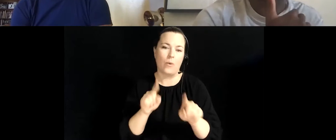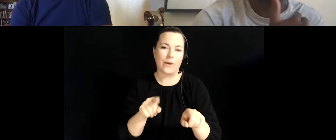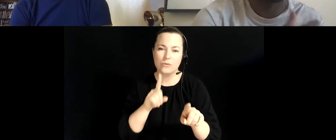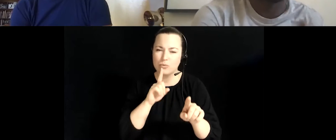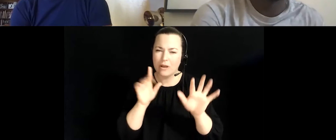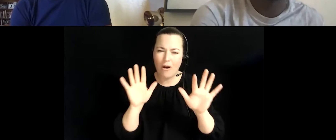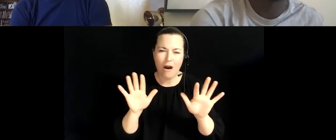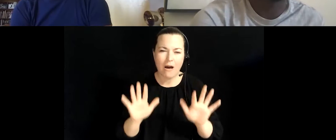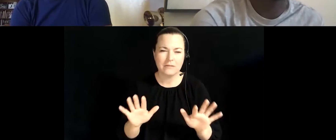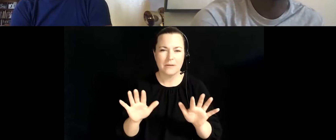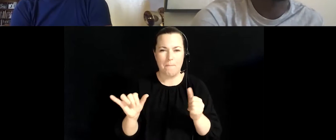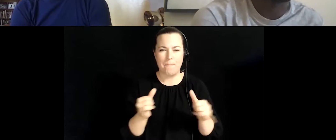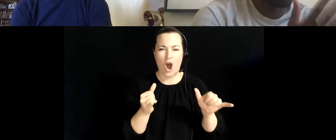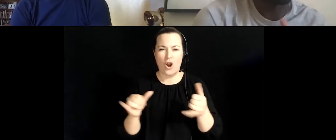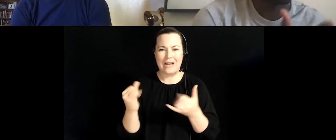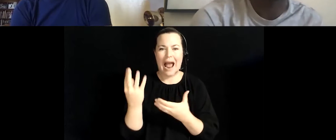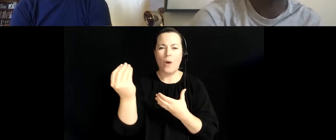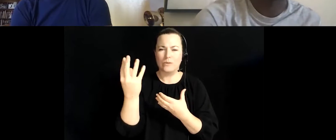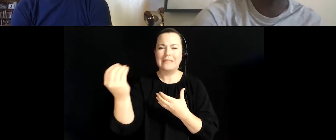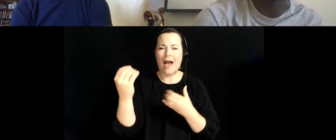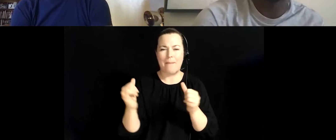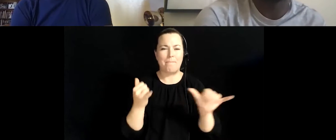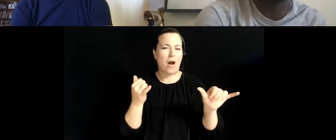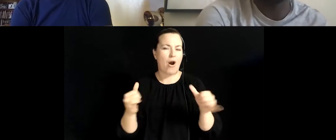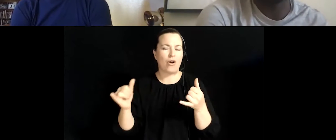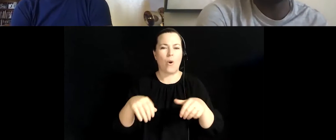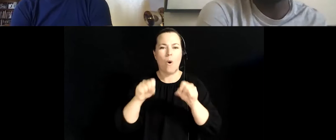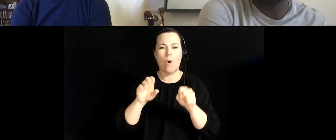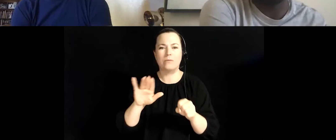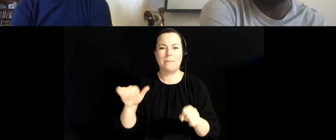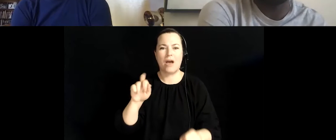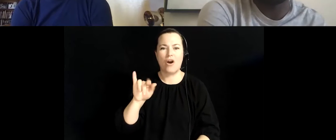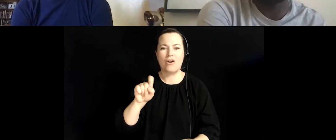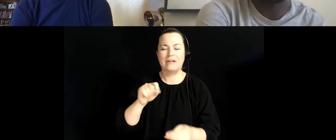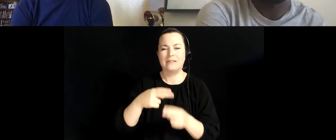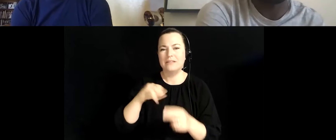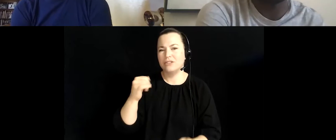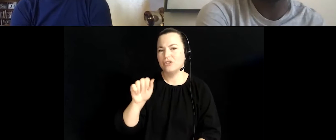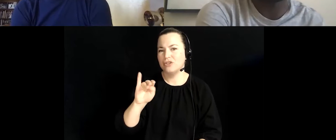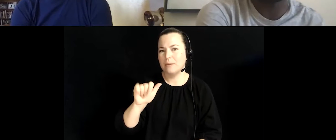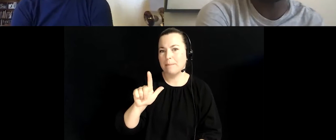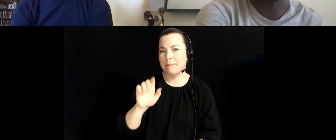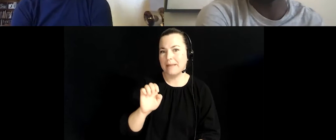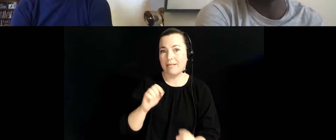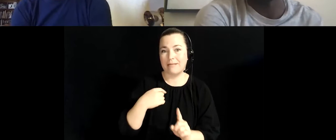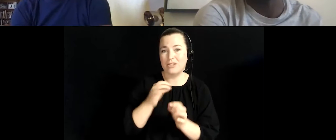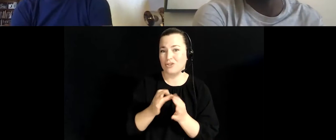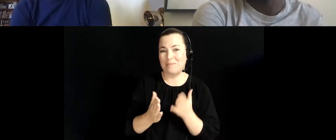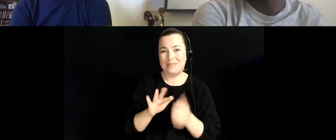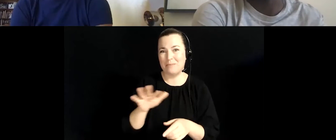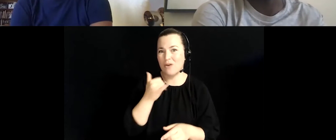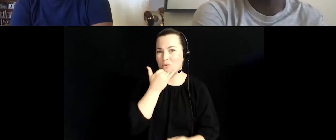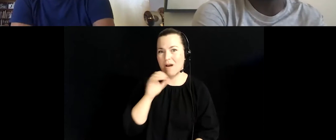outdoor party hosted by an artist, Jimio Olawale Kasoko. Yeah,